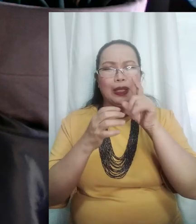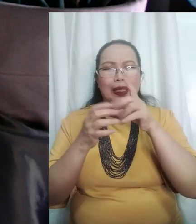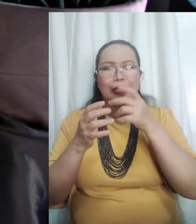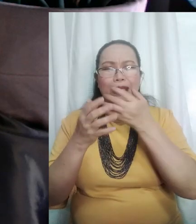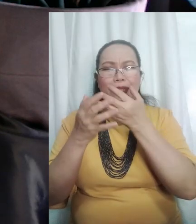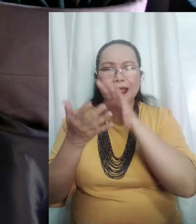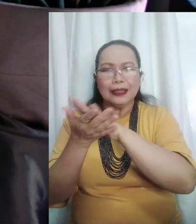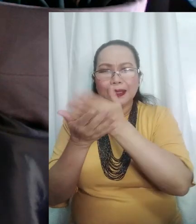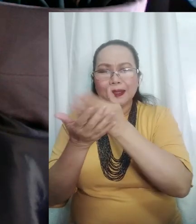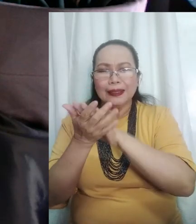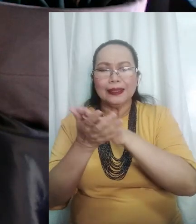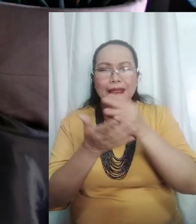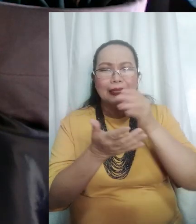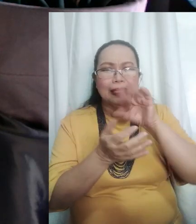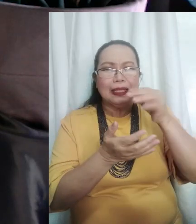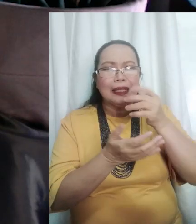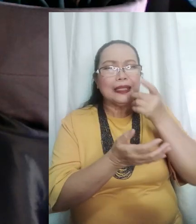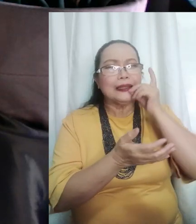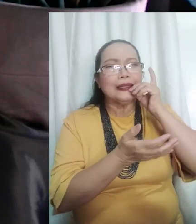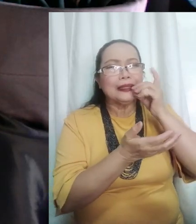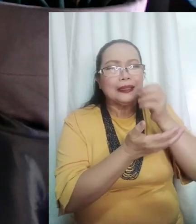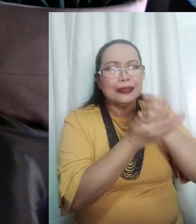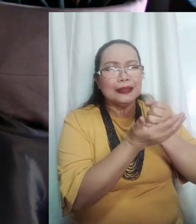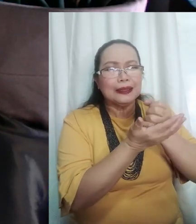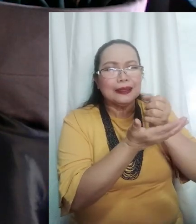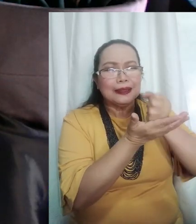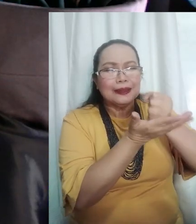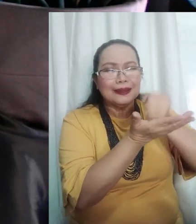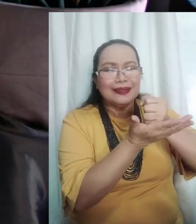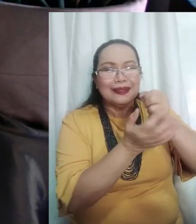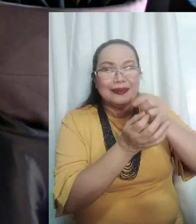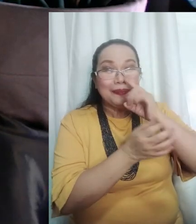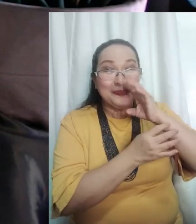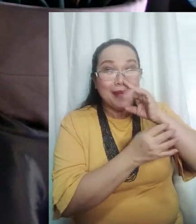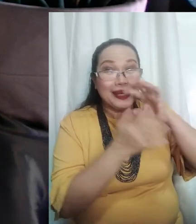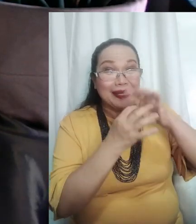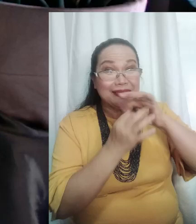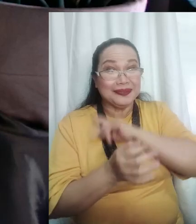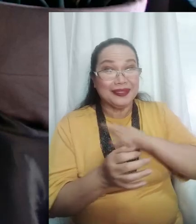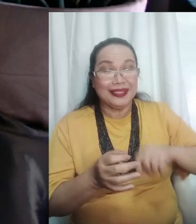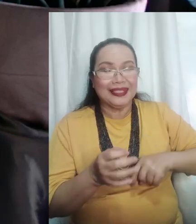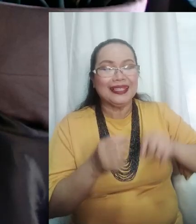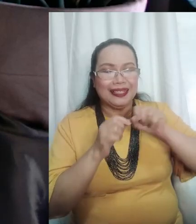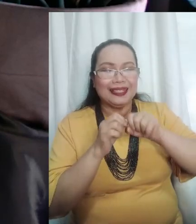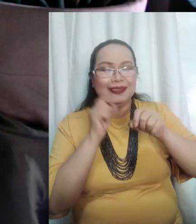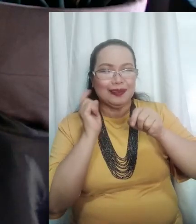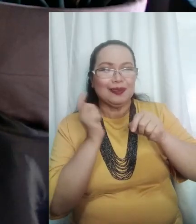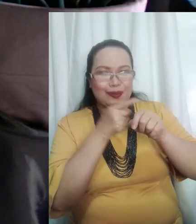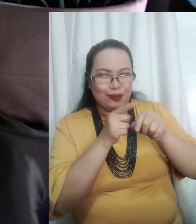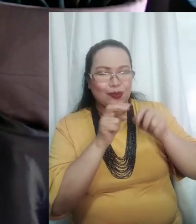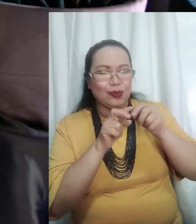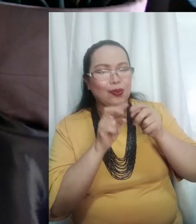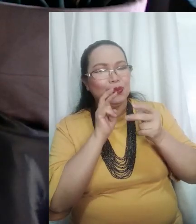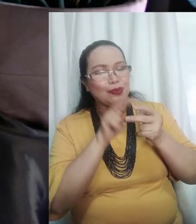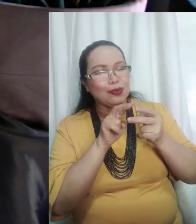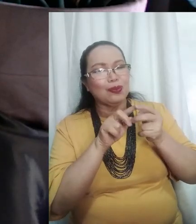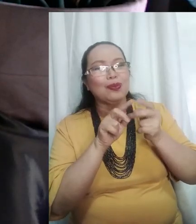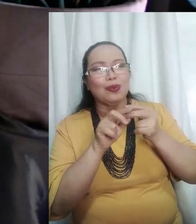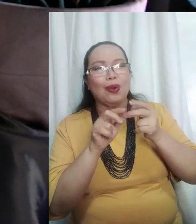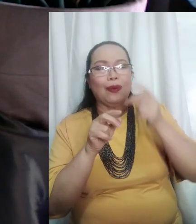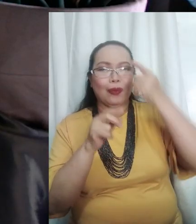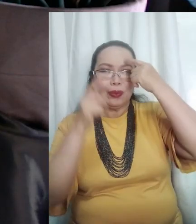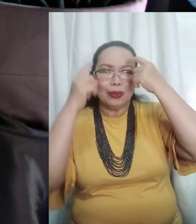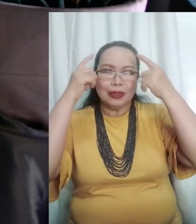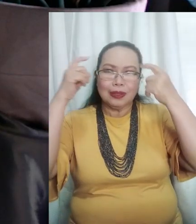baker and the cupbearer. And so, you know, fast forwarding, as he heard the